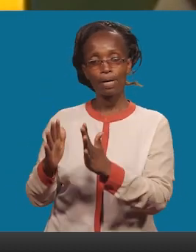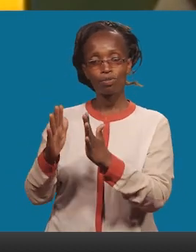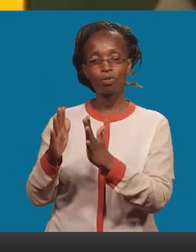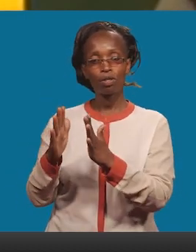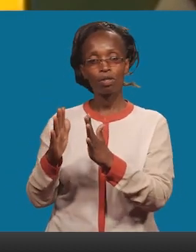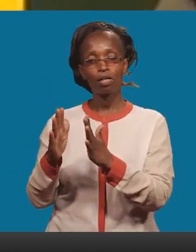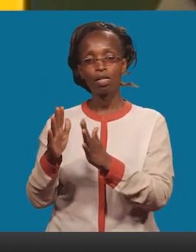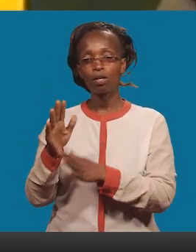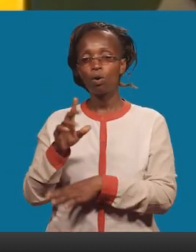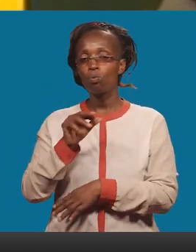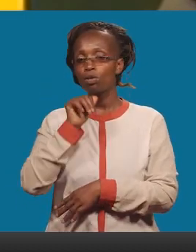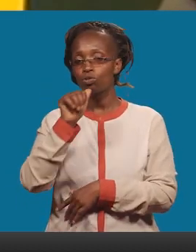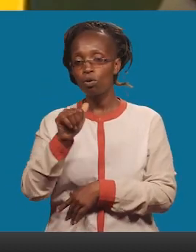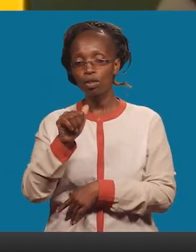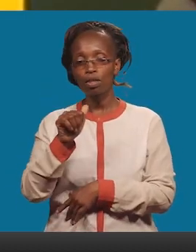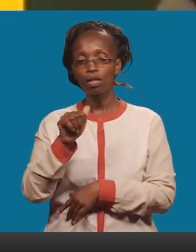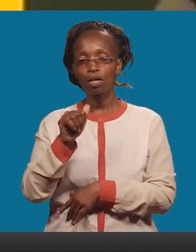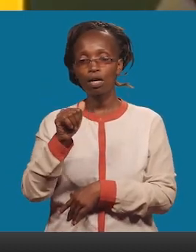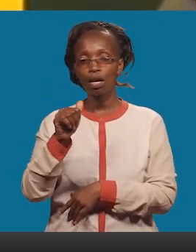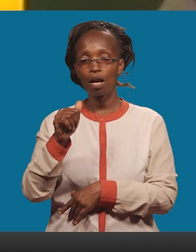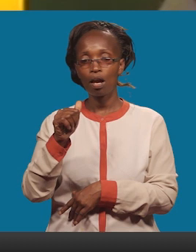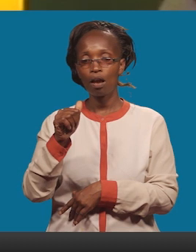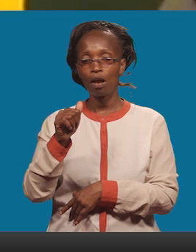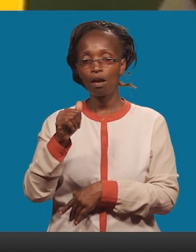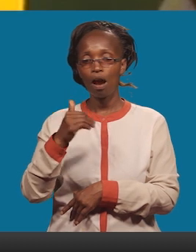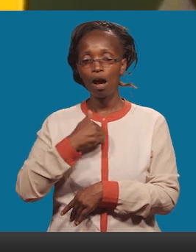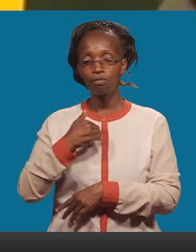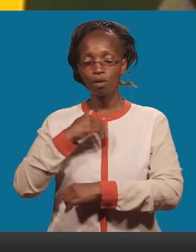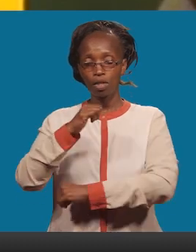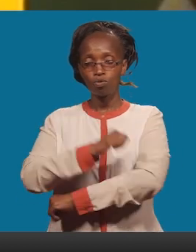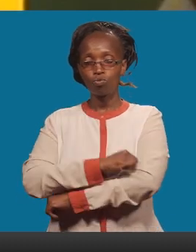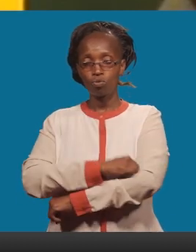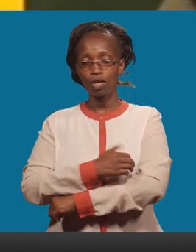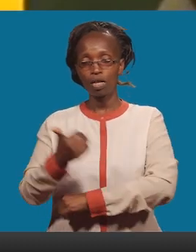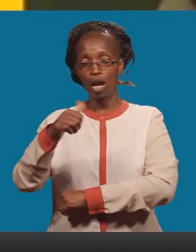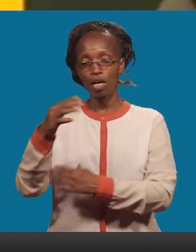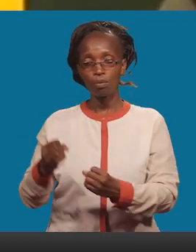accused longer will be to have the school suffer most.